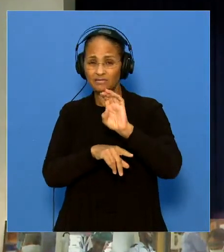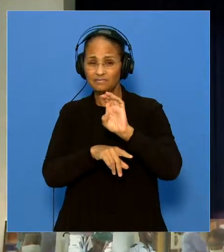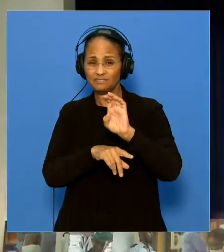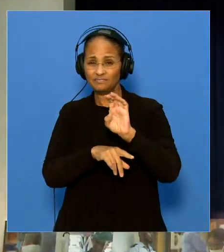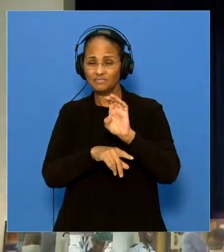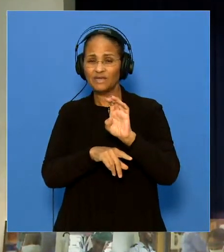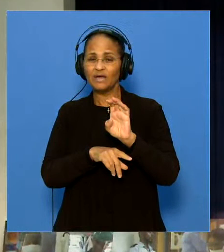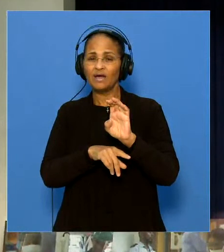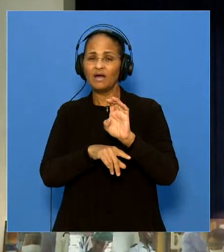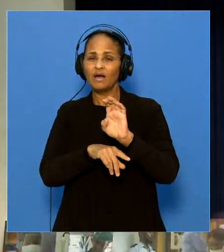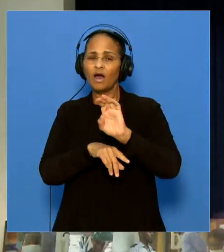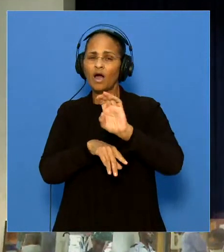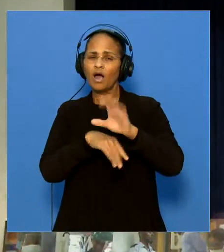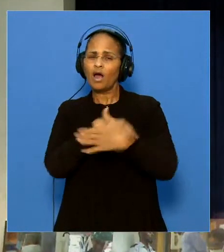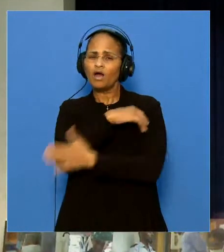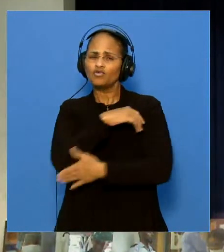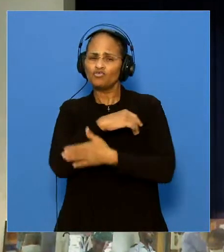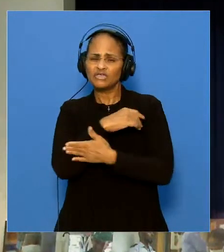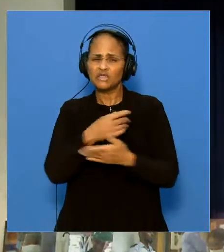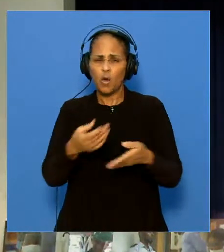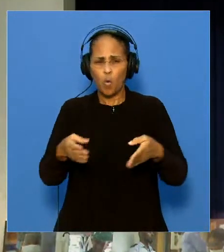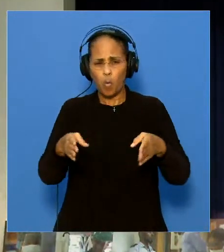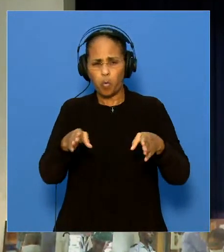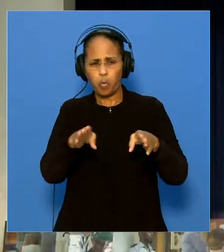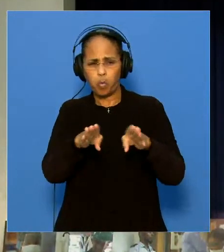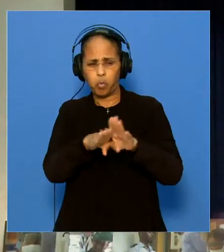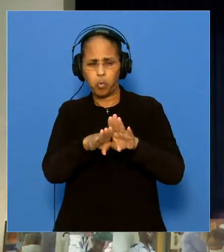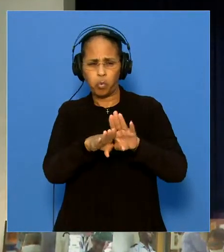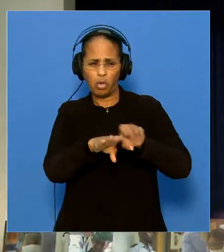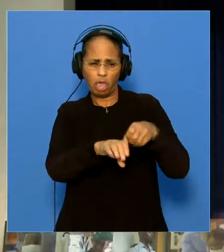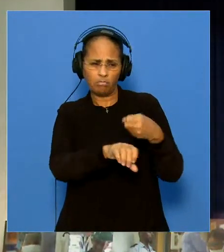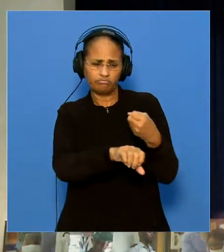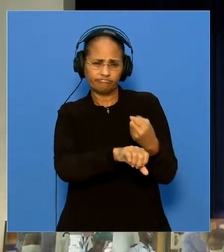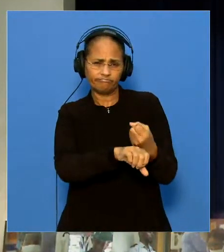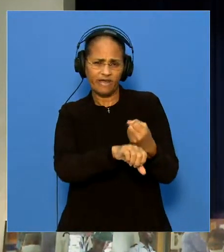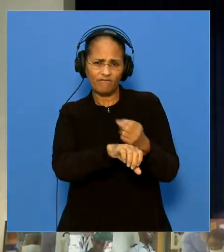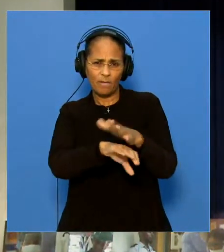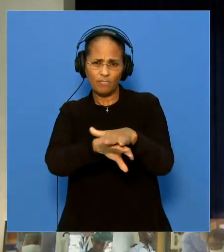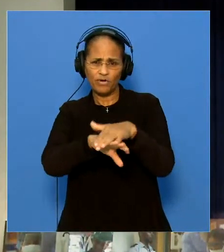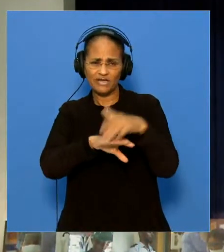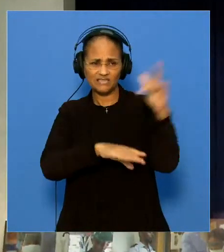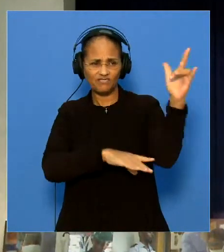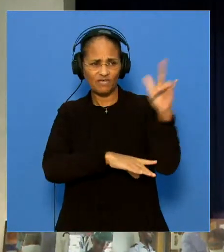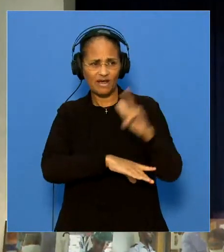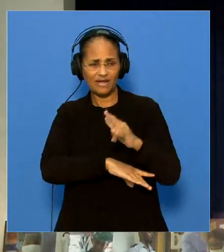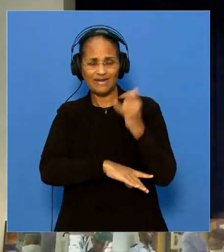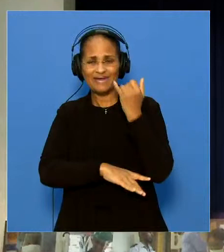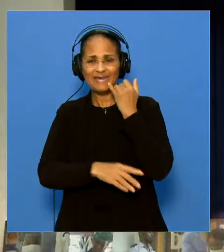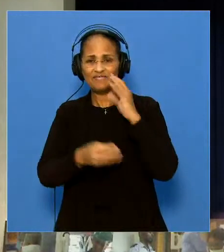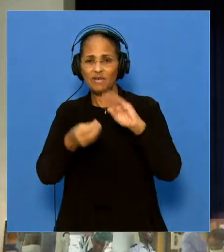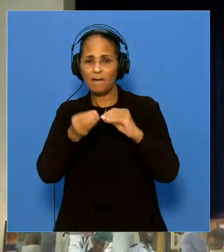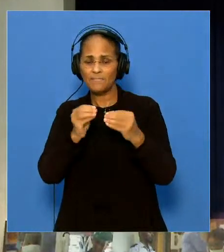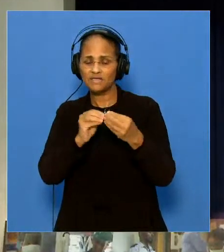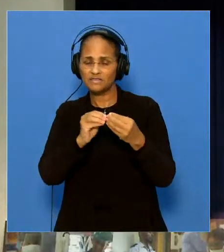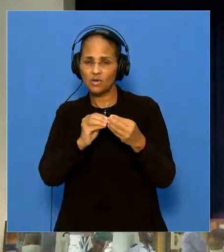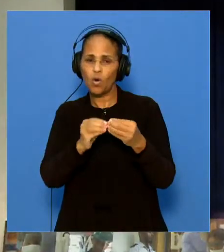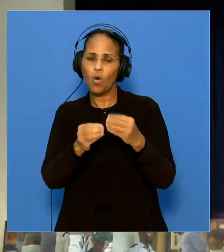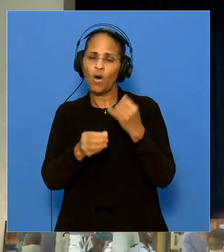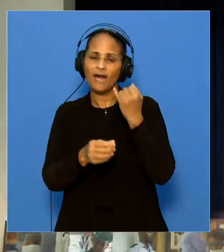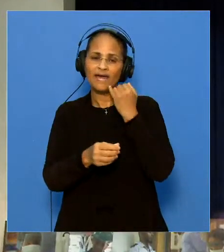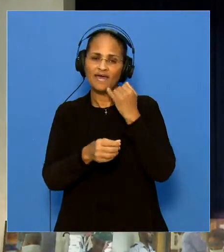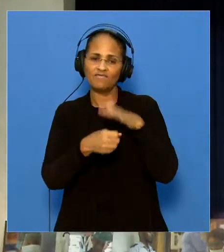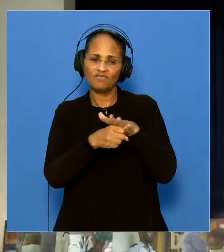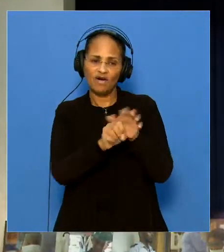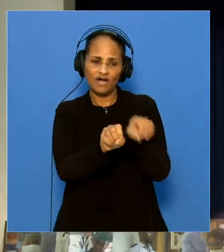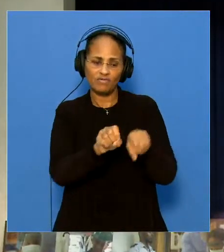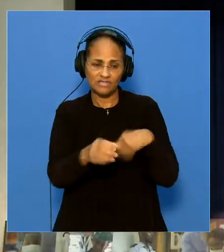locking down their borders, we have our British Airways flight that comes in, and if numbers continue or if this virus adds up